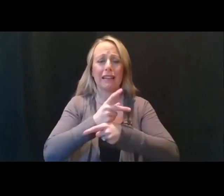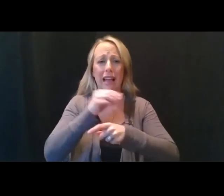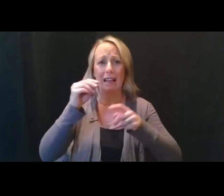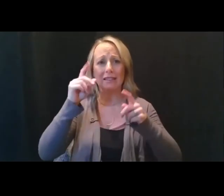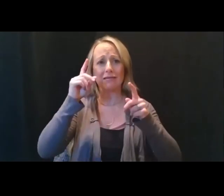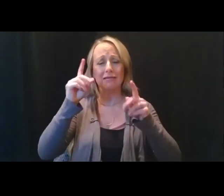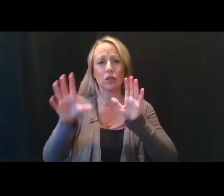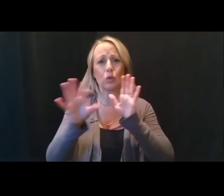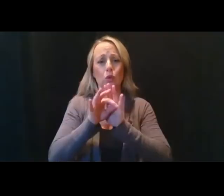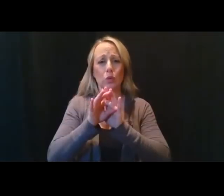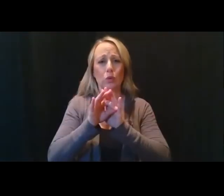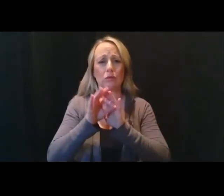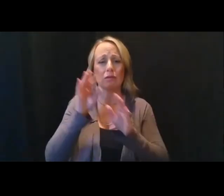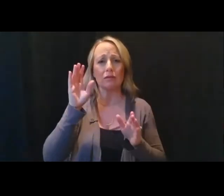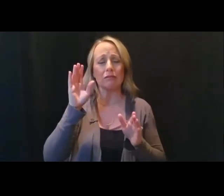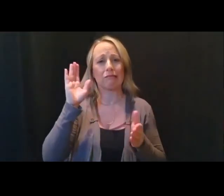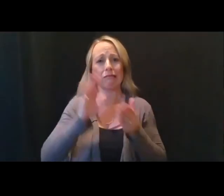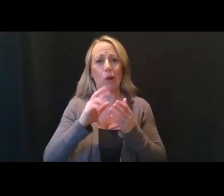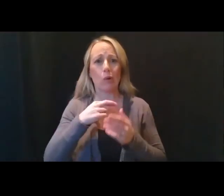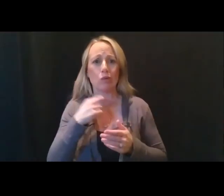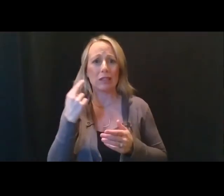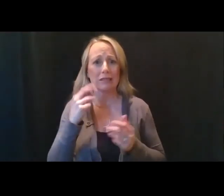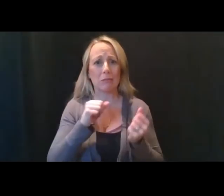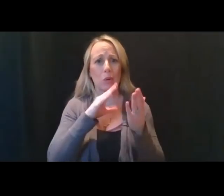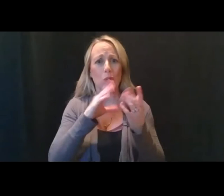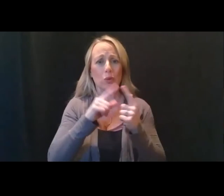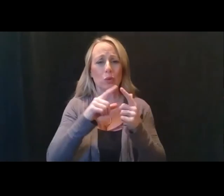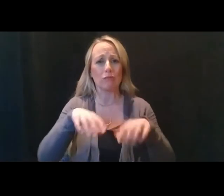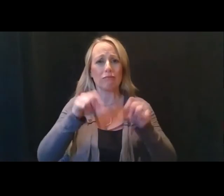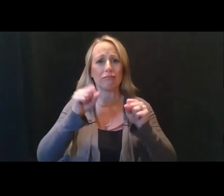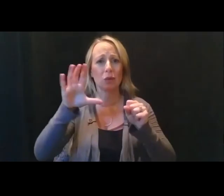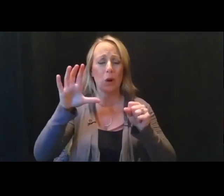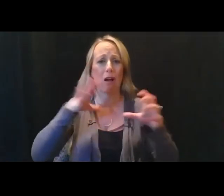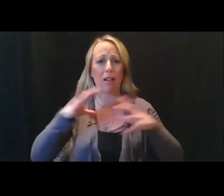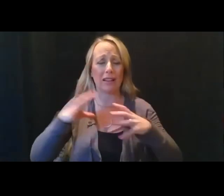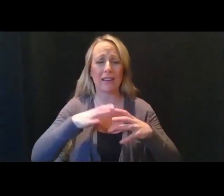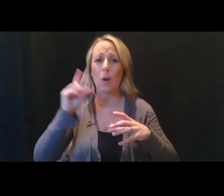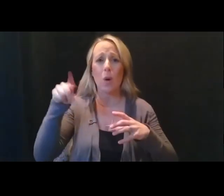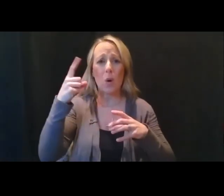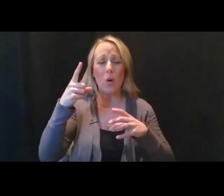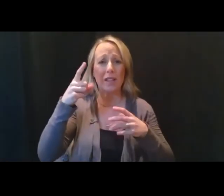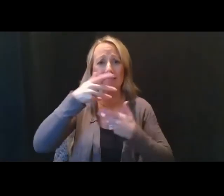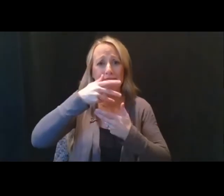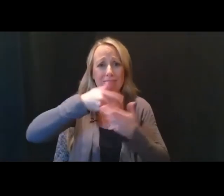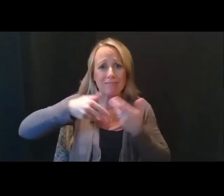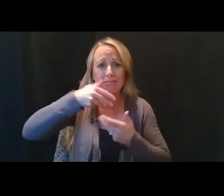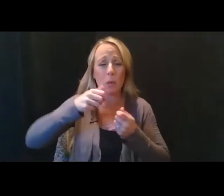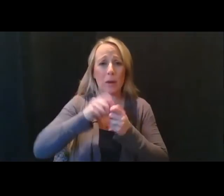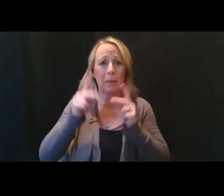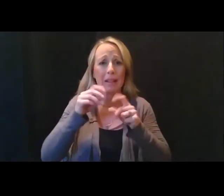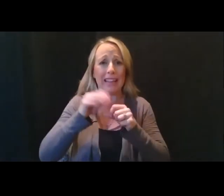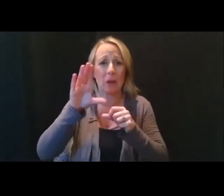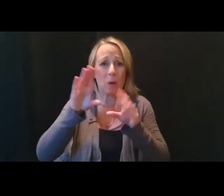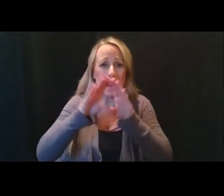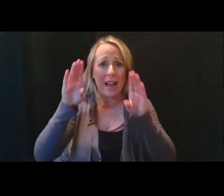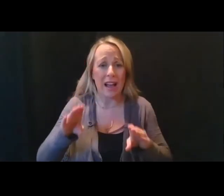to enjoy your holiday. Spend the upcoming holidays only with members of your own household. Including individuals